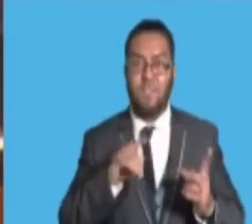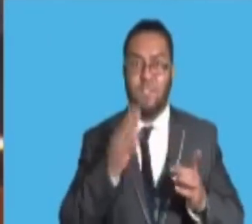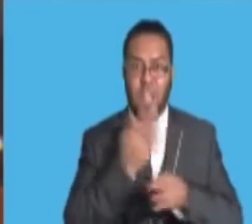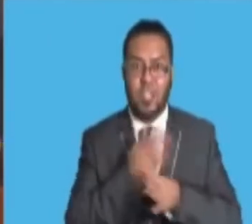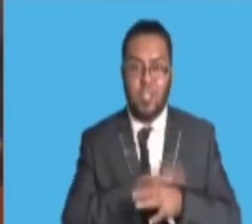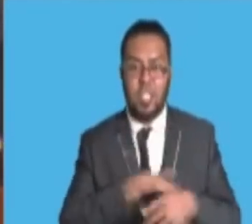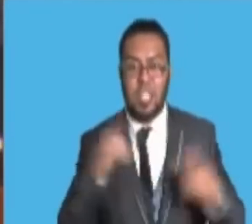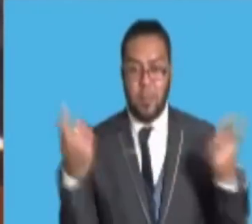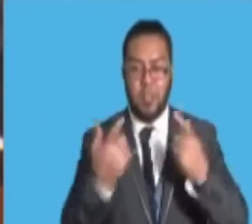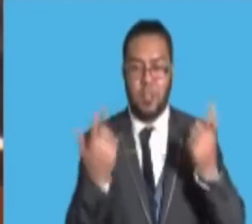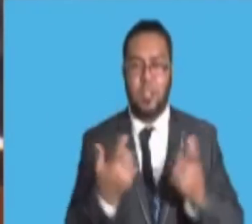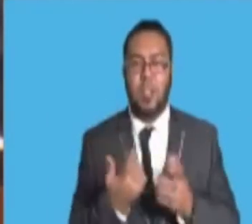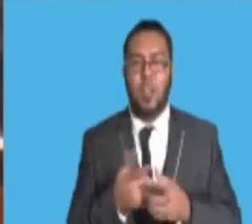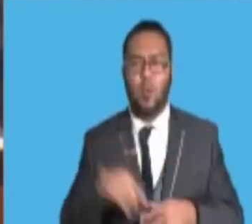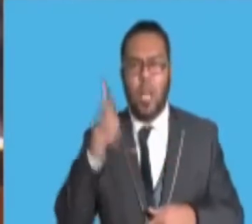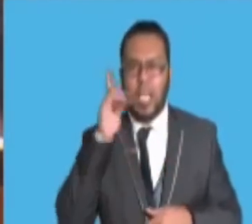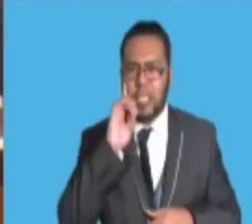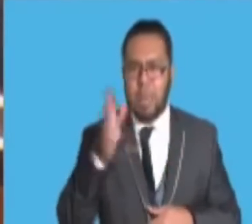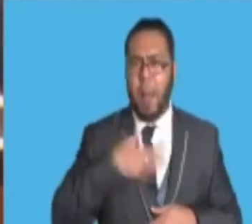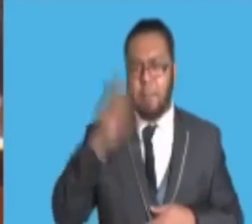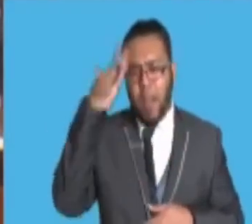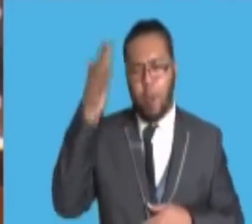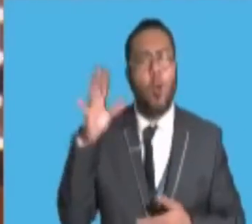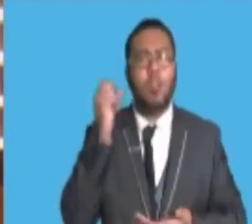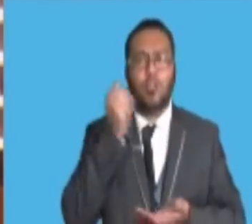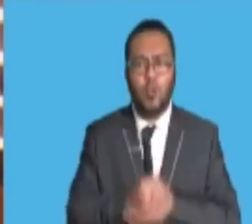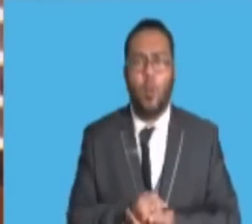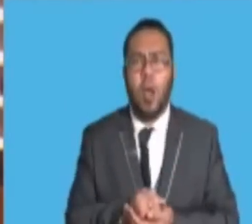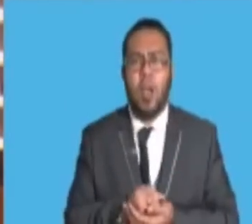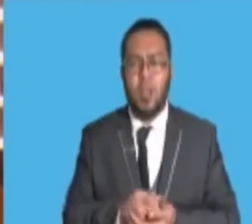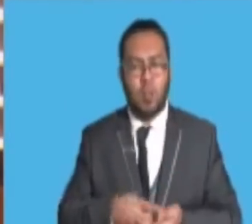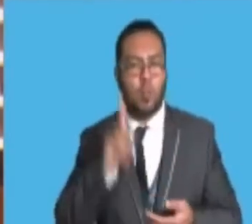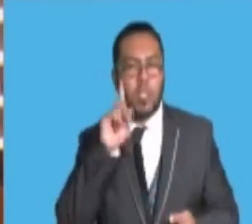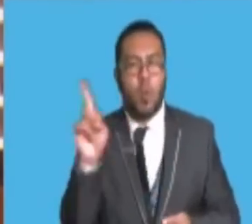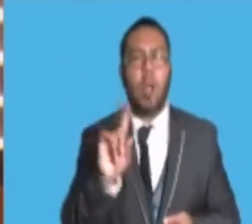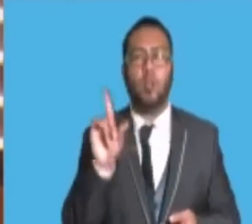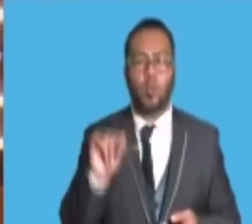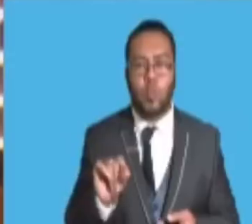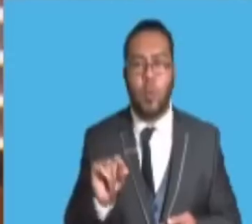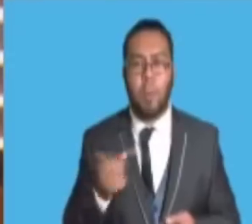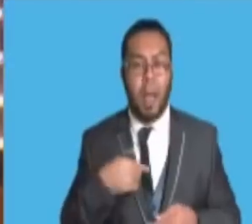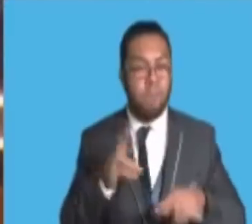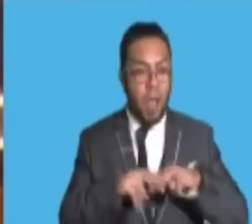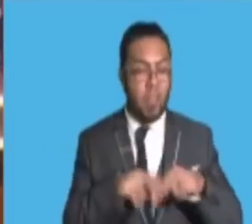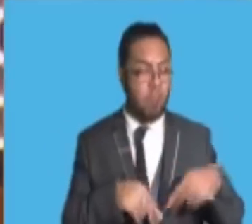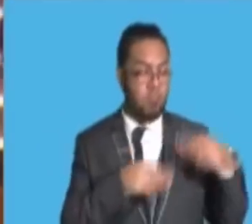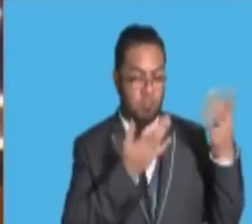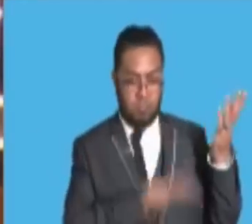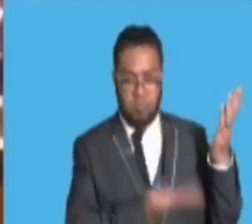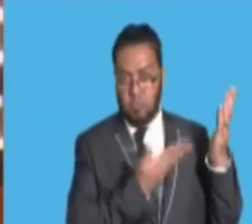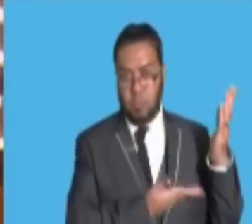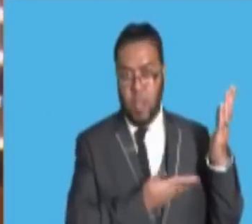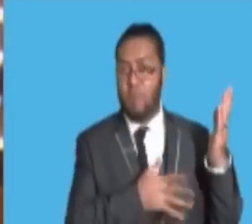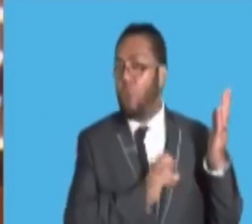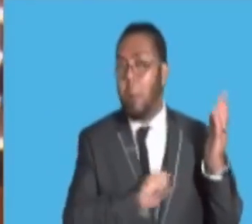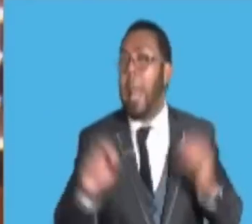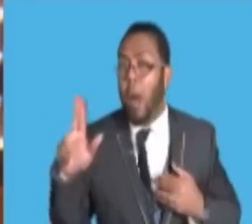always very sure what to do and who to engage to have a successful event. My father, on the other hand, because he came from